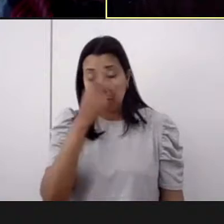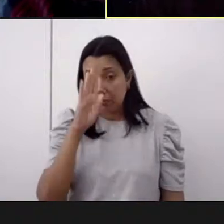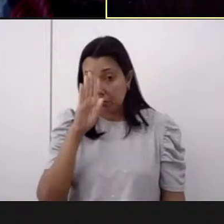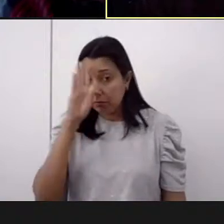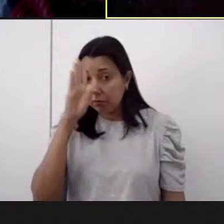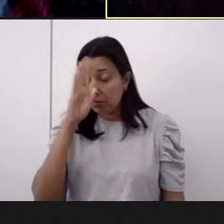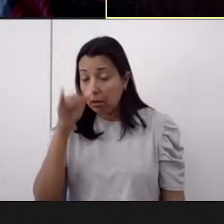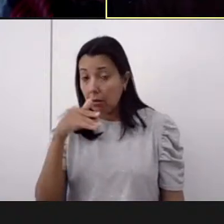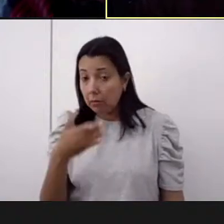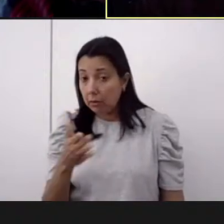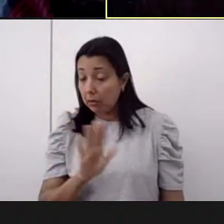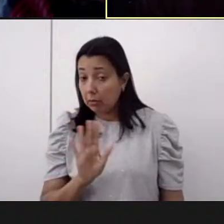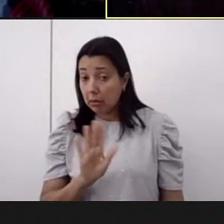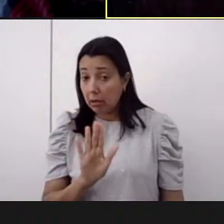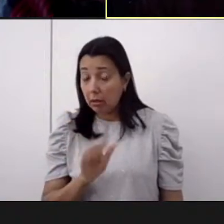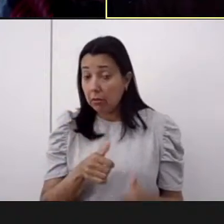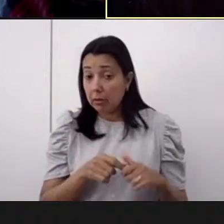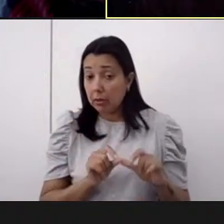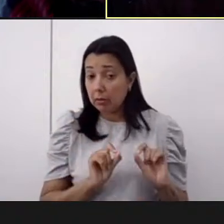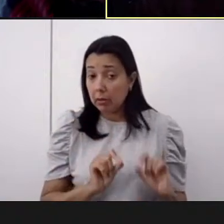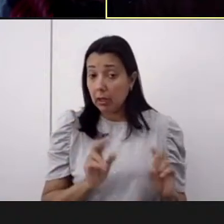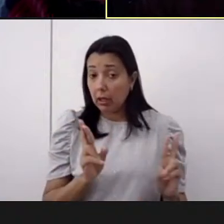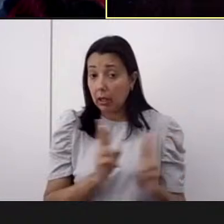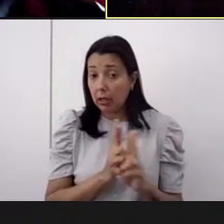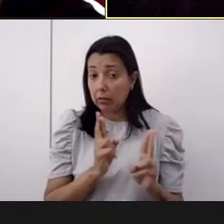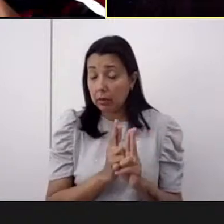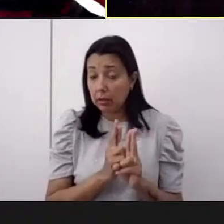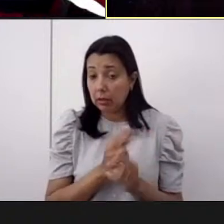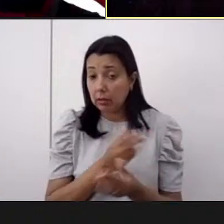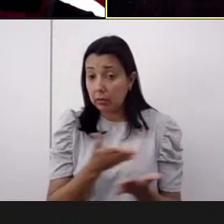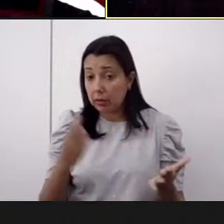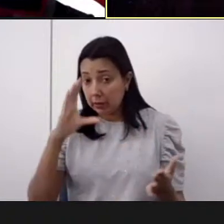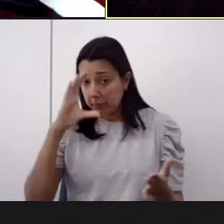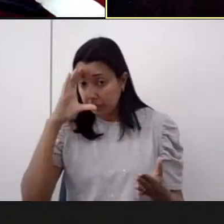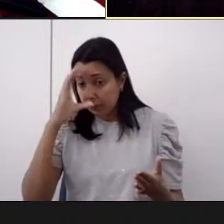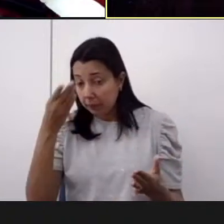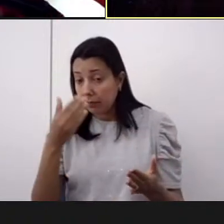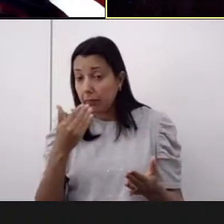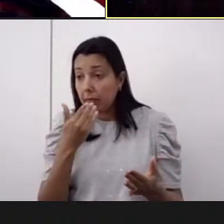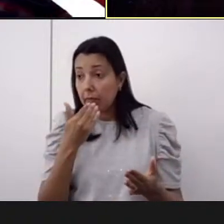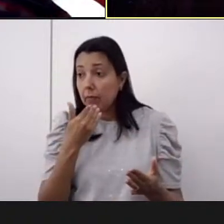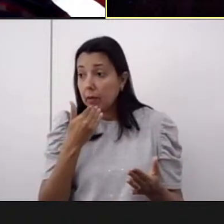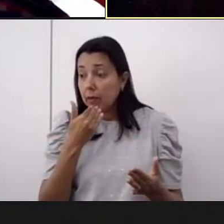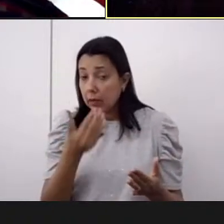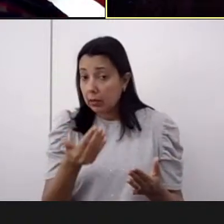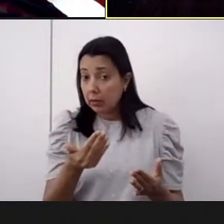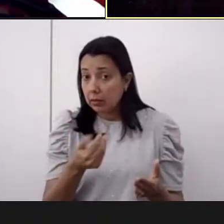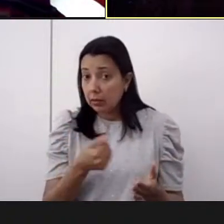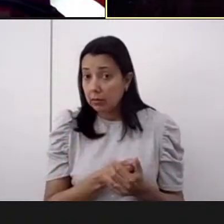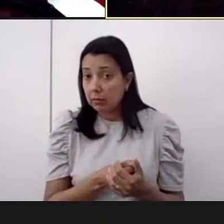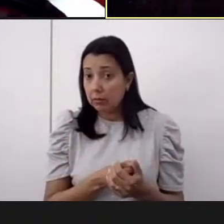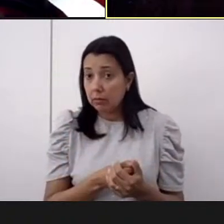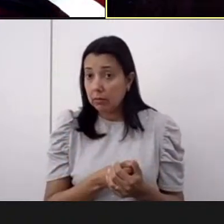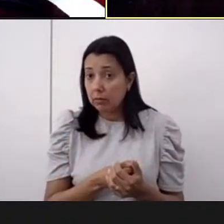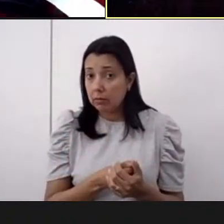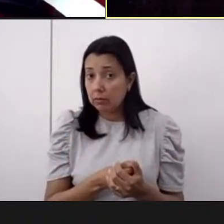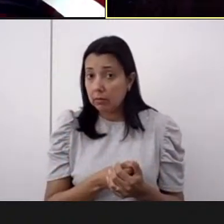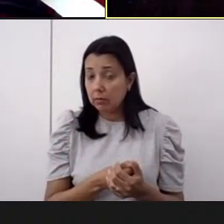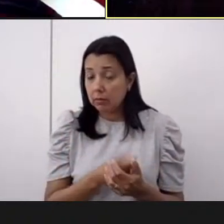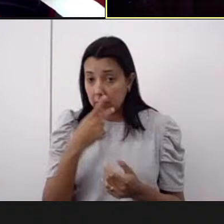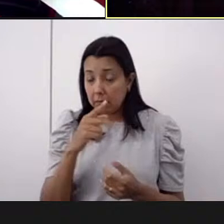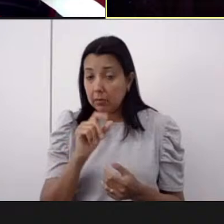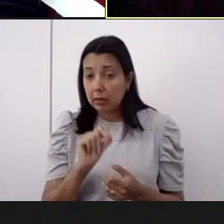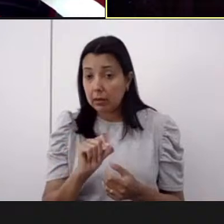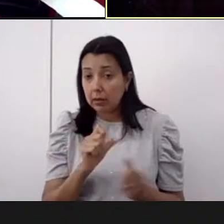public decisions ask for the judicial power to try